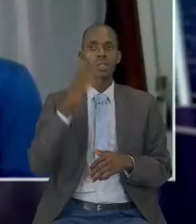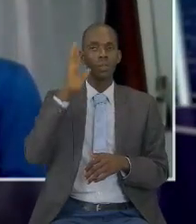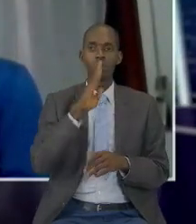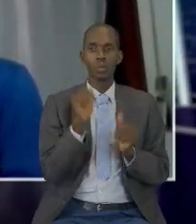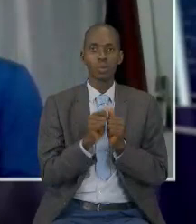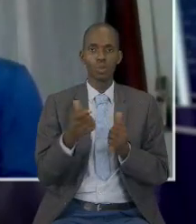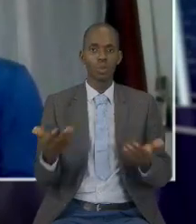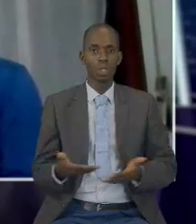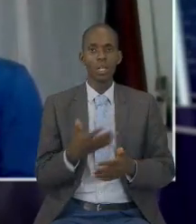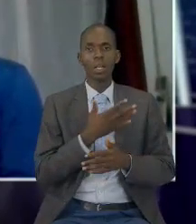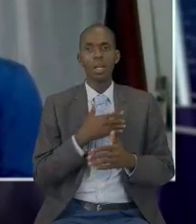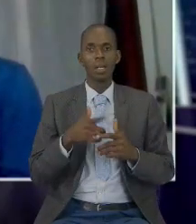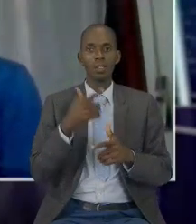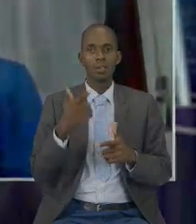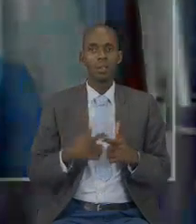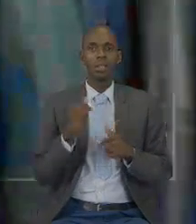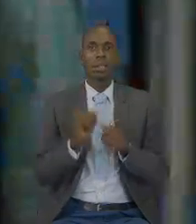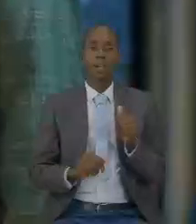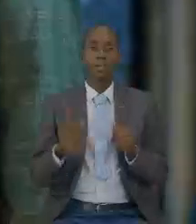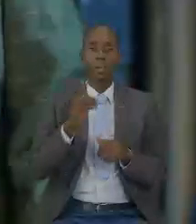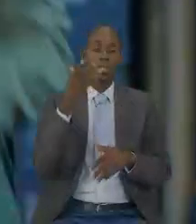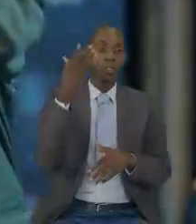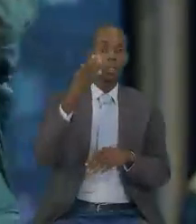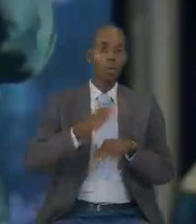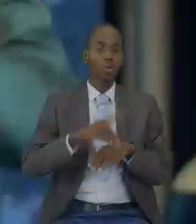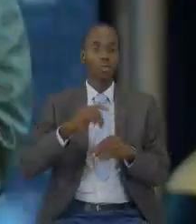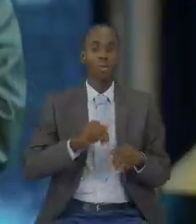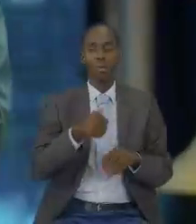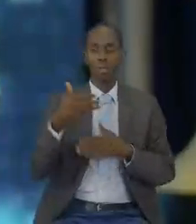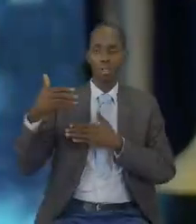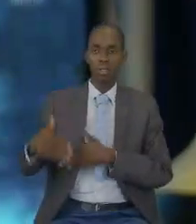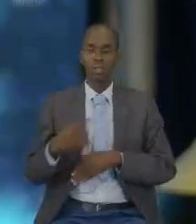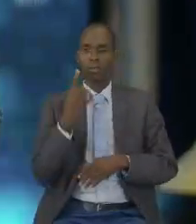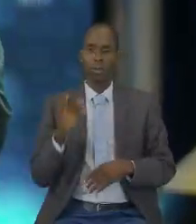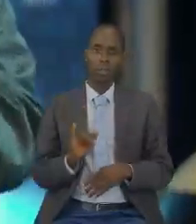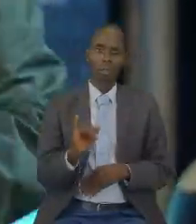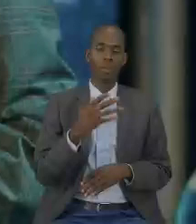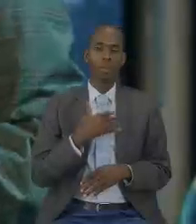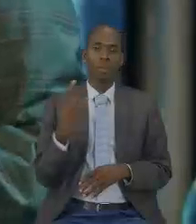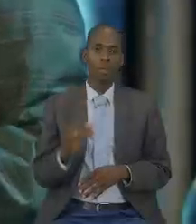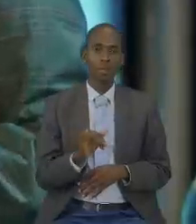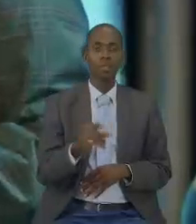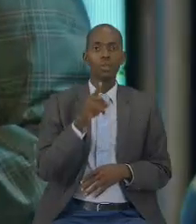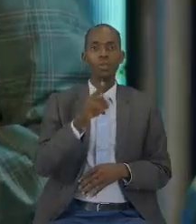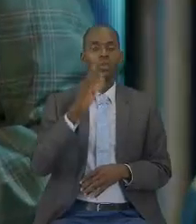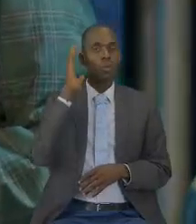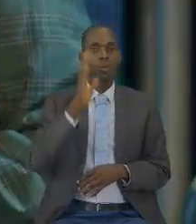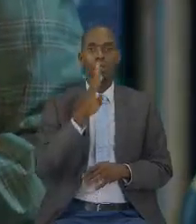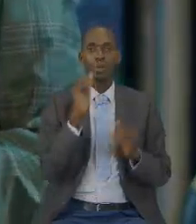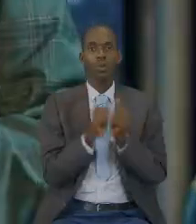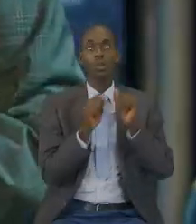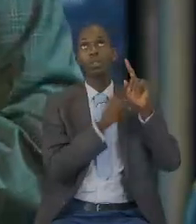and then over there on the other side, forever and ever, you'll be with the Lord.